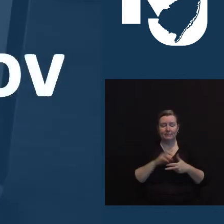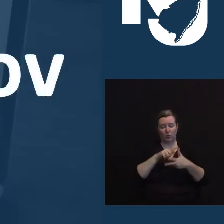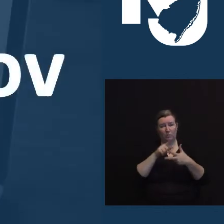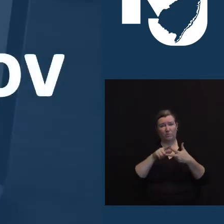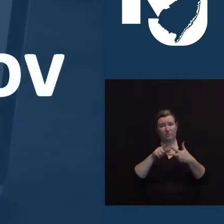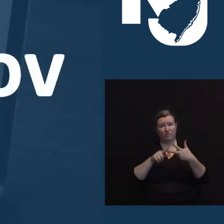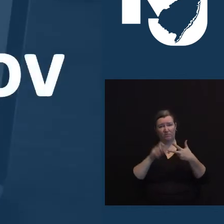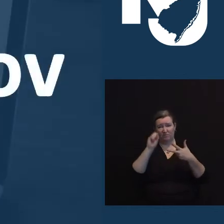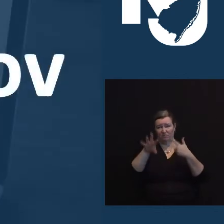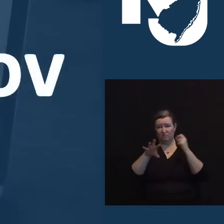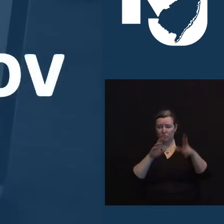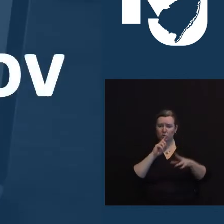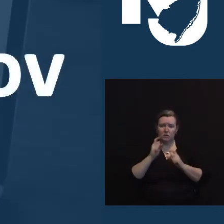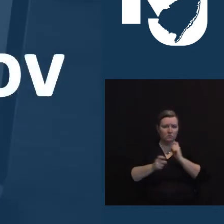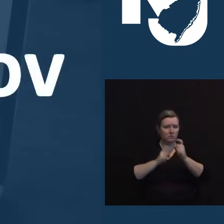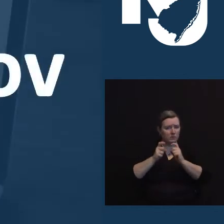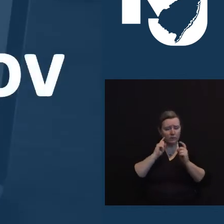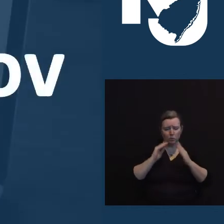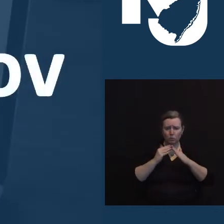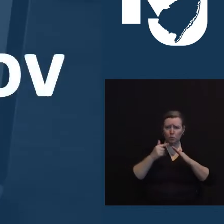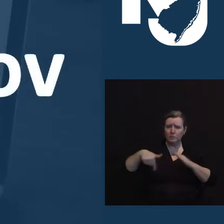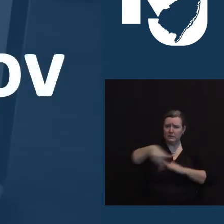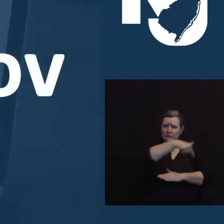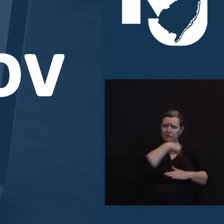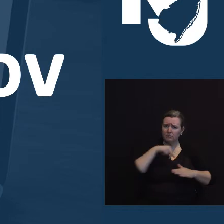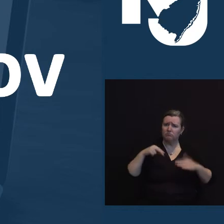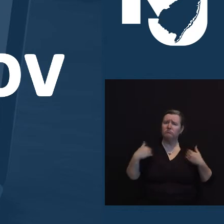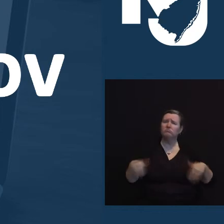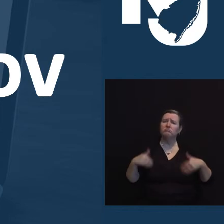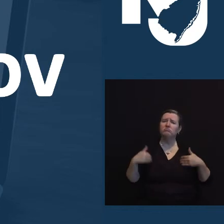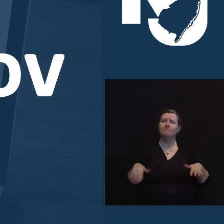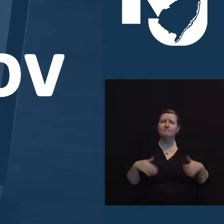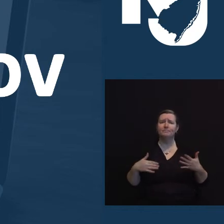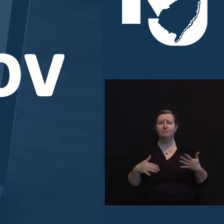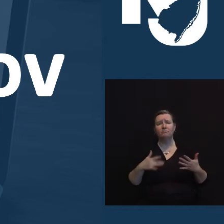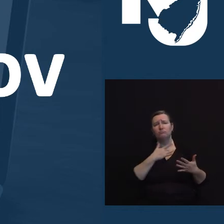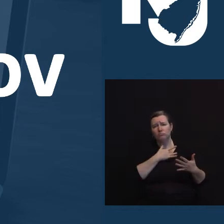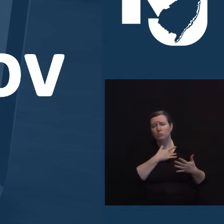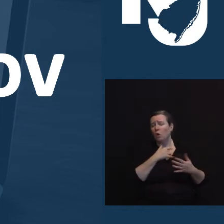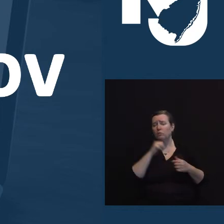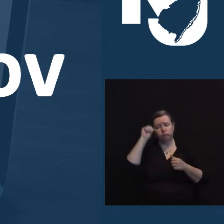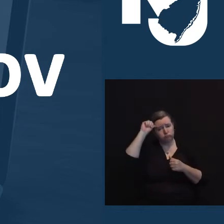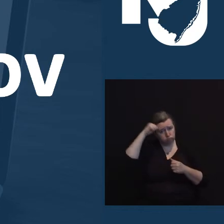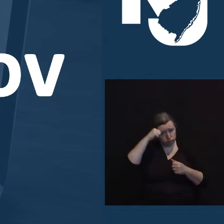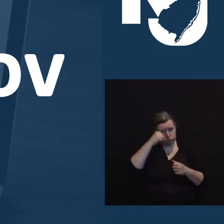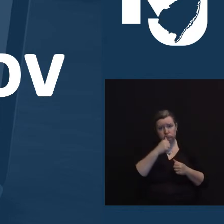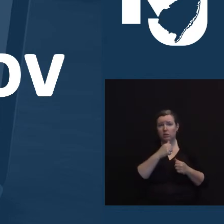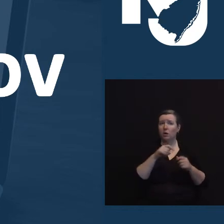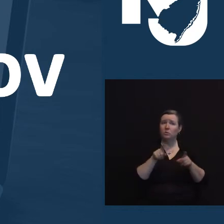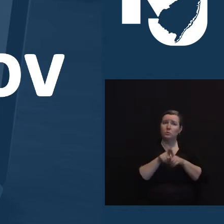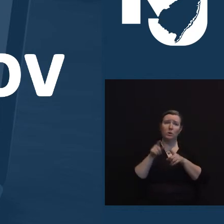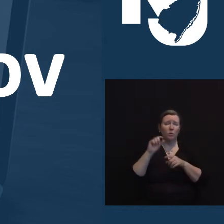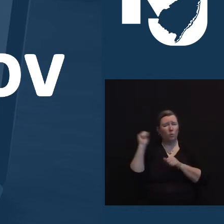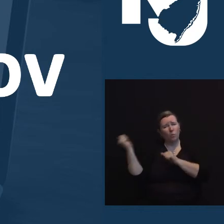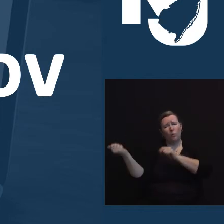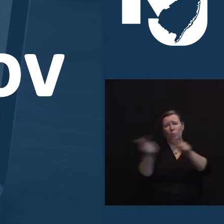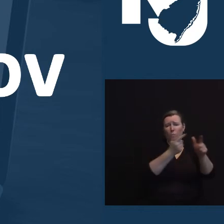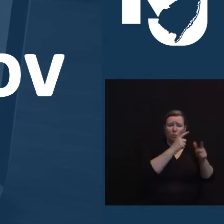in varied and lasting ways. We will remember them as we remember all who we have lost to this